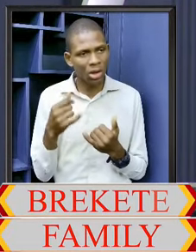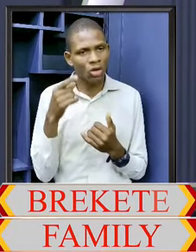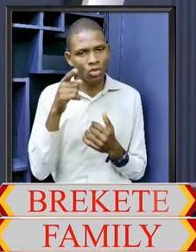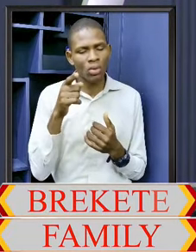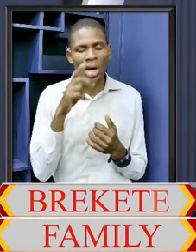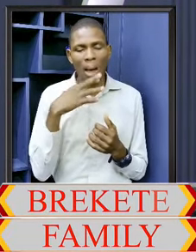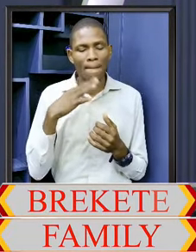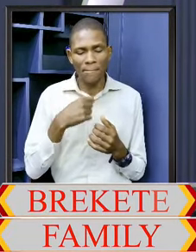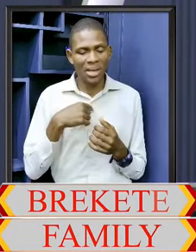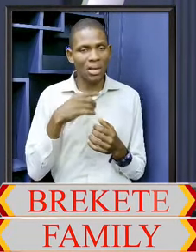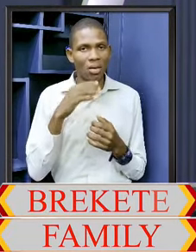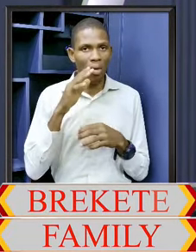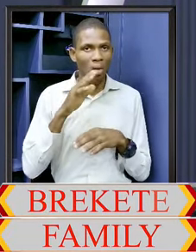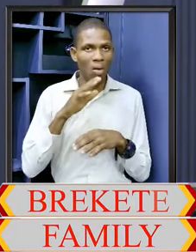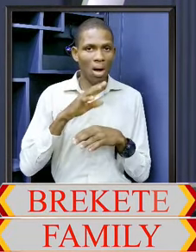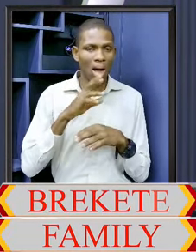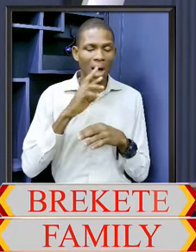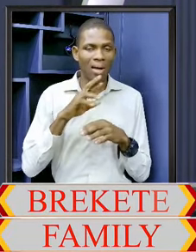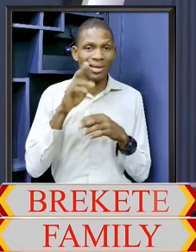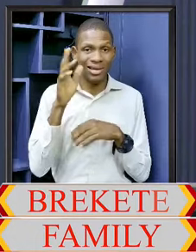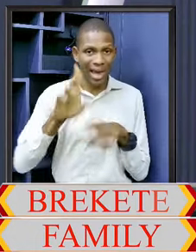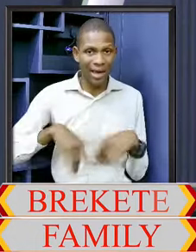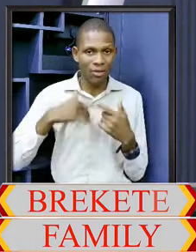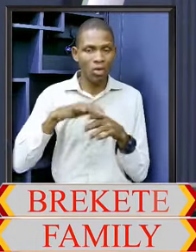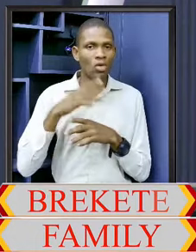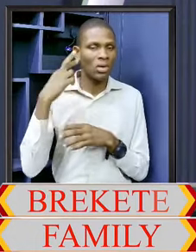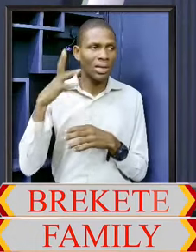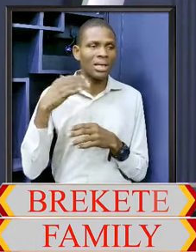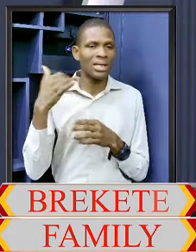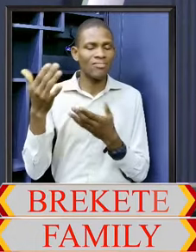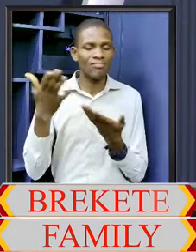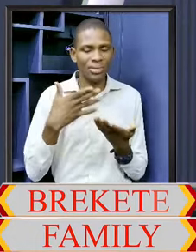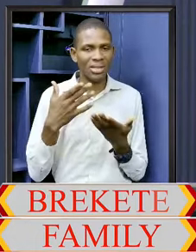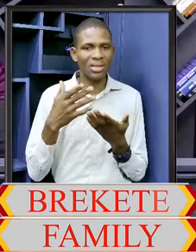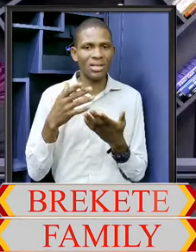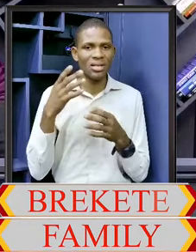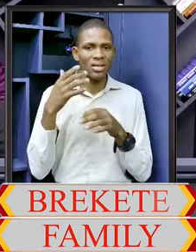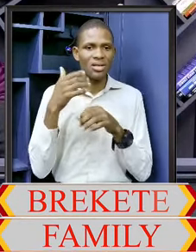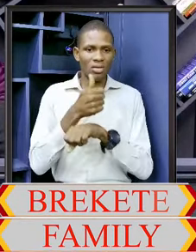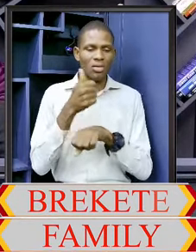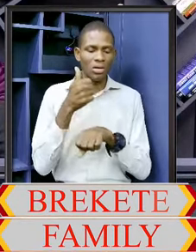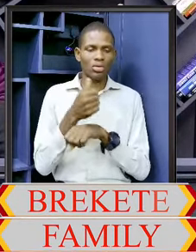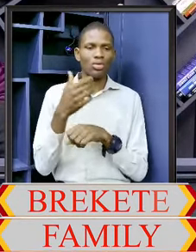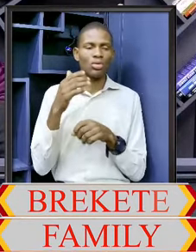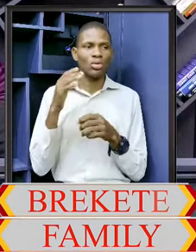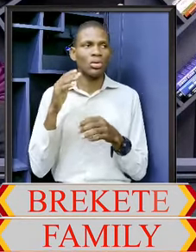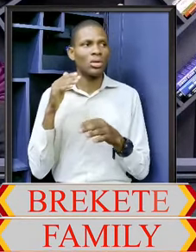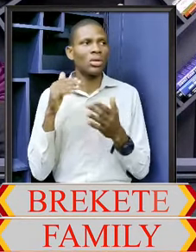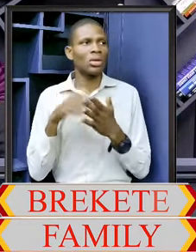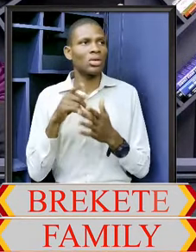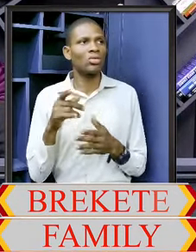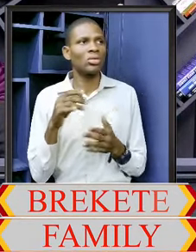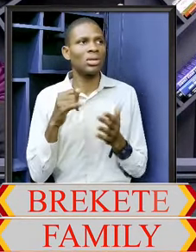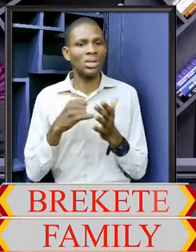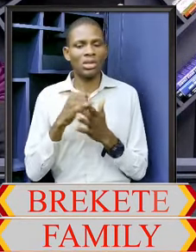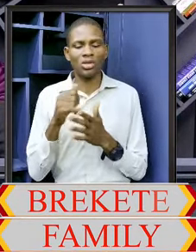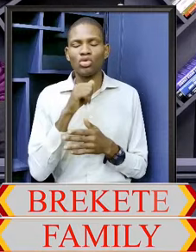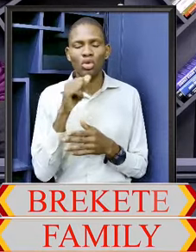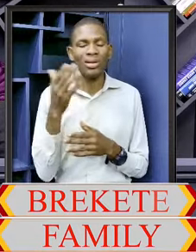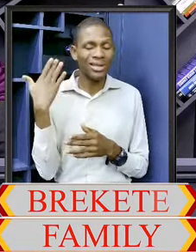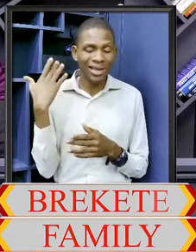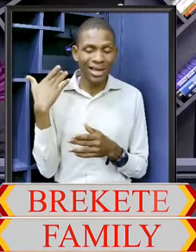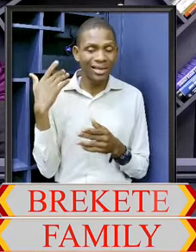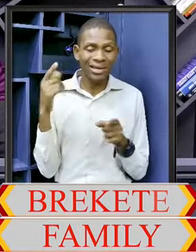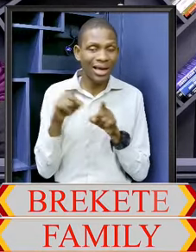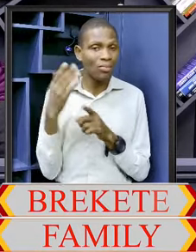you, they're live on air, and they get allegations where they bring, where concern you. This one, no be like the former